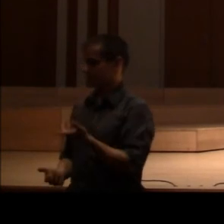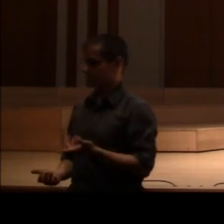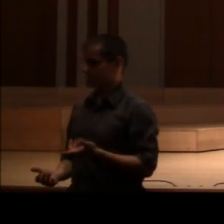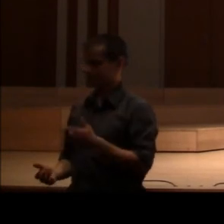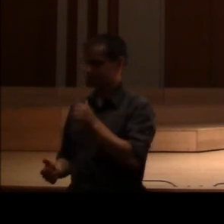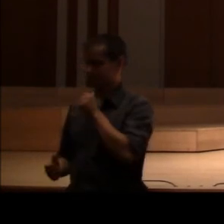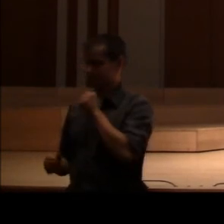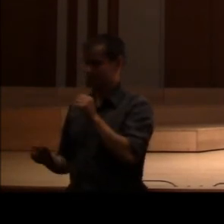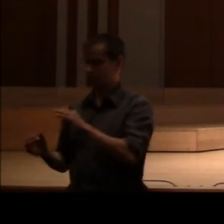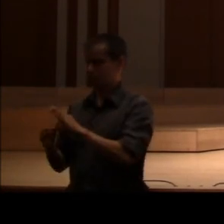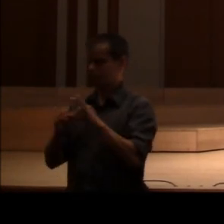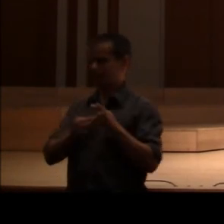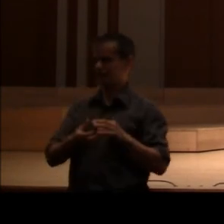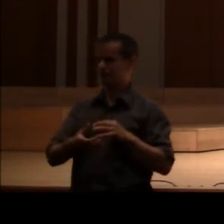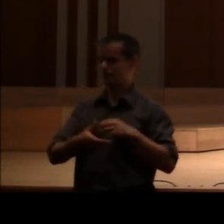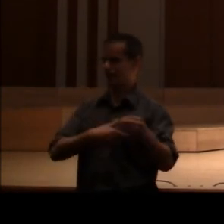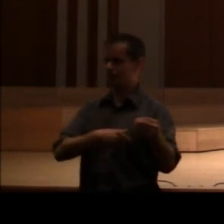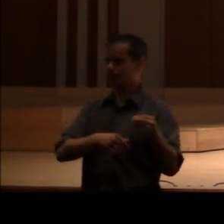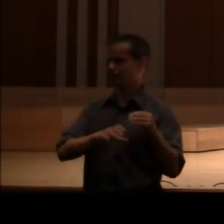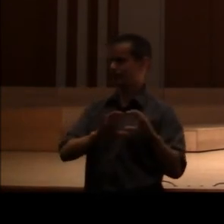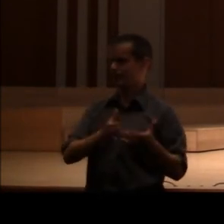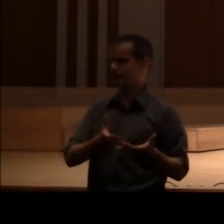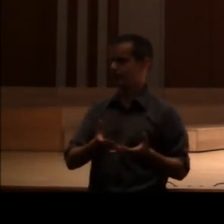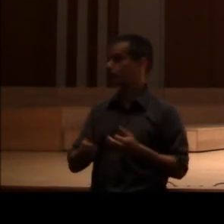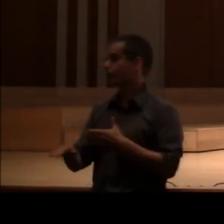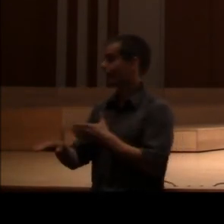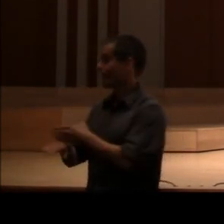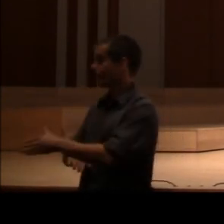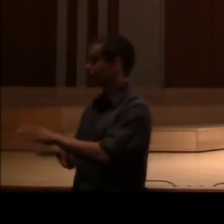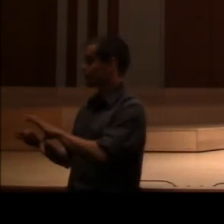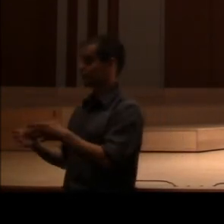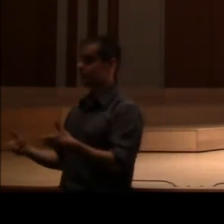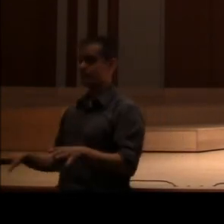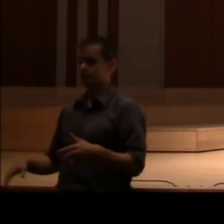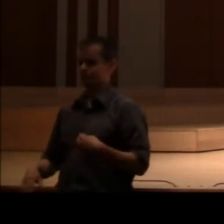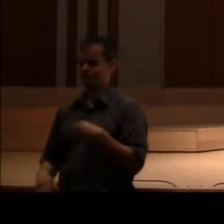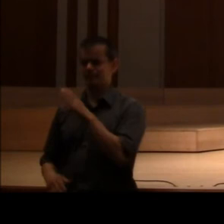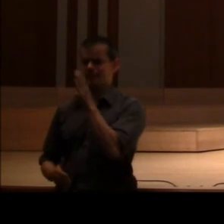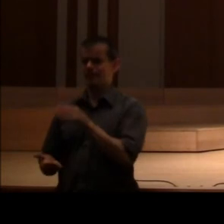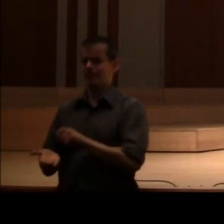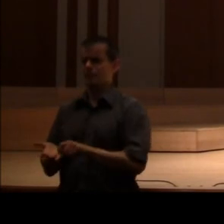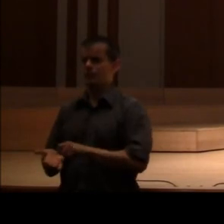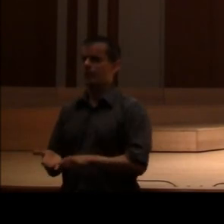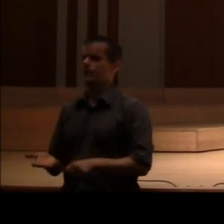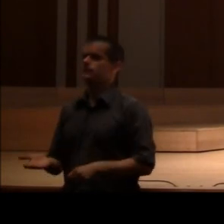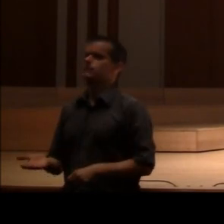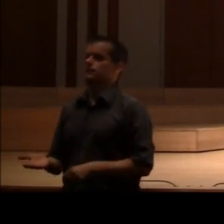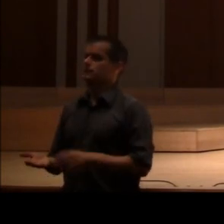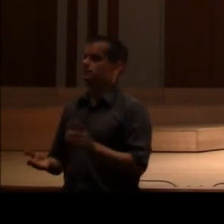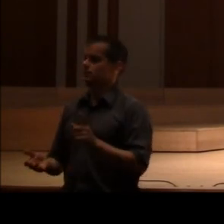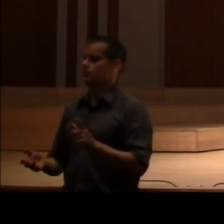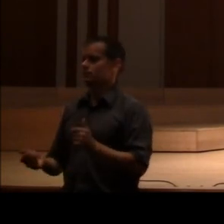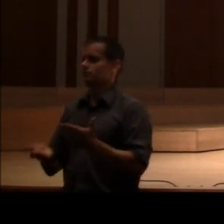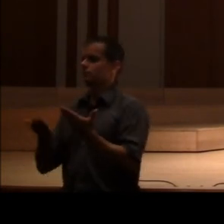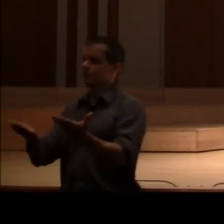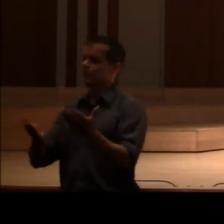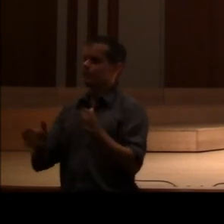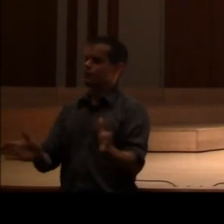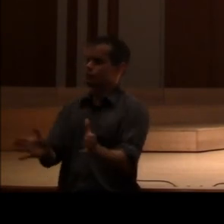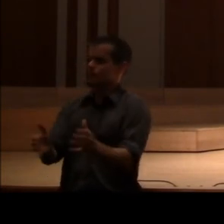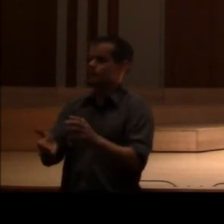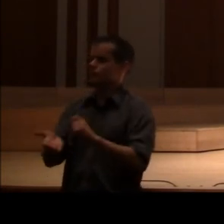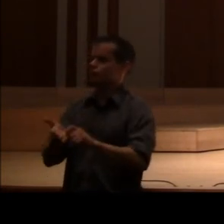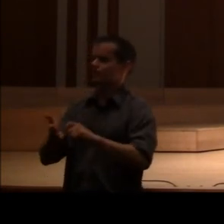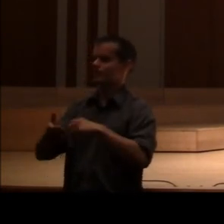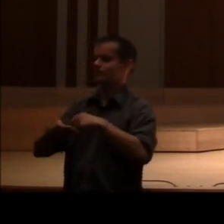Or, after I leave class, I stop writing. And that's something that we should probably try to prevent, because when it comes down to it, writing is a lifelong